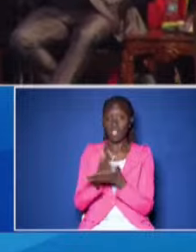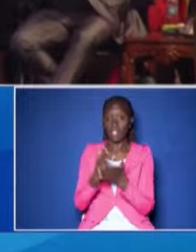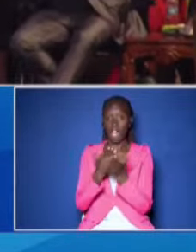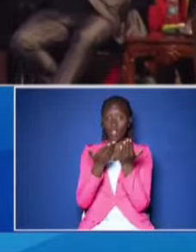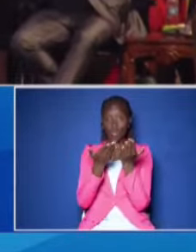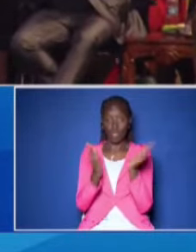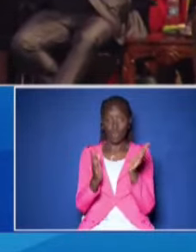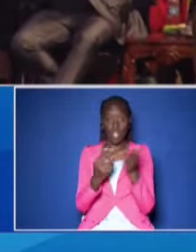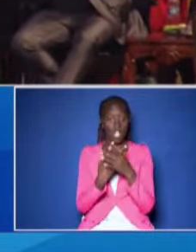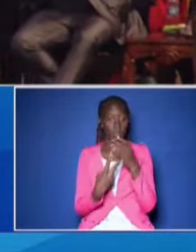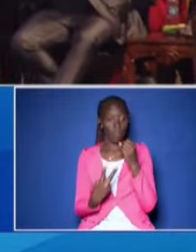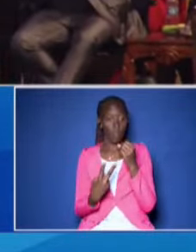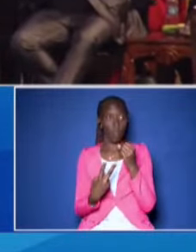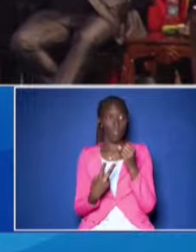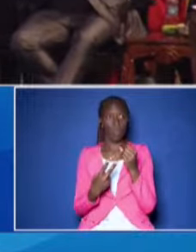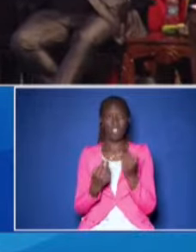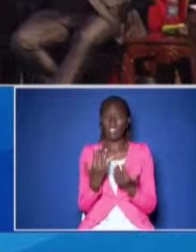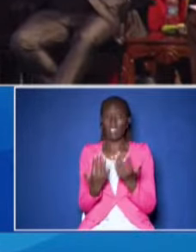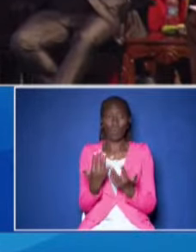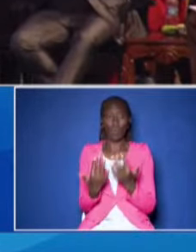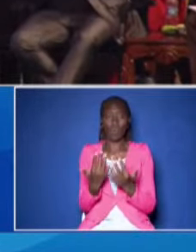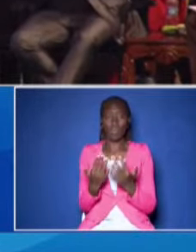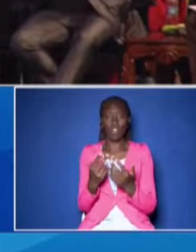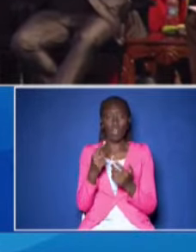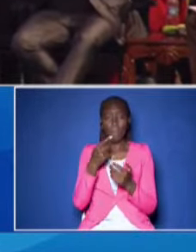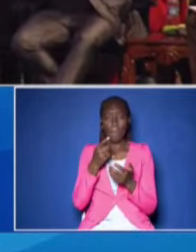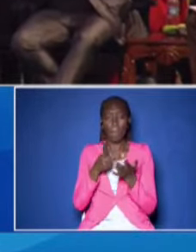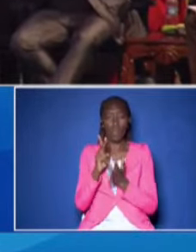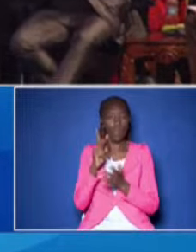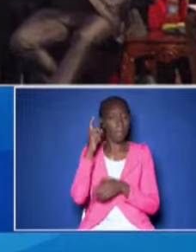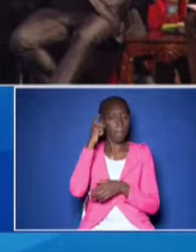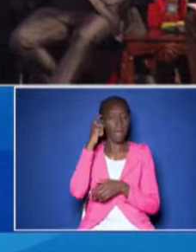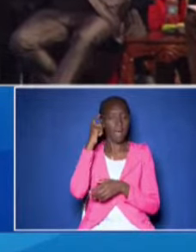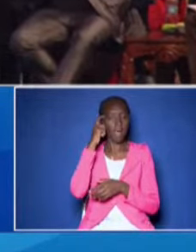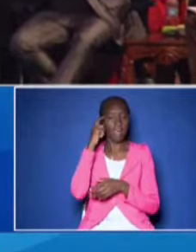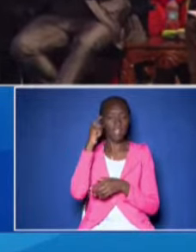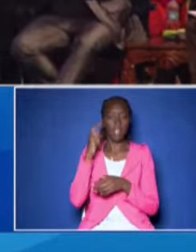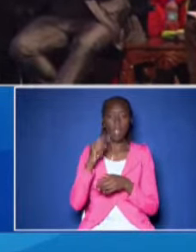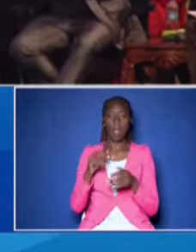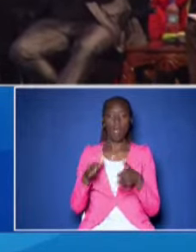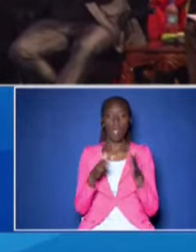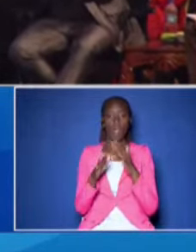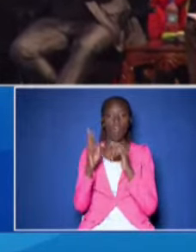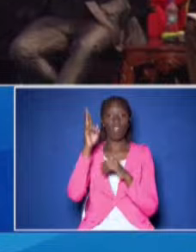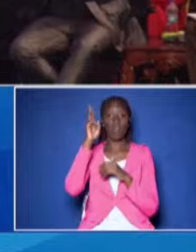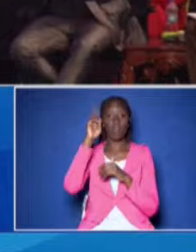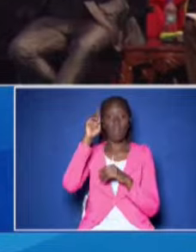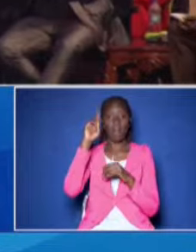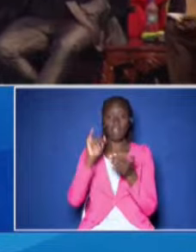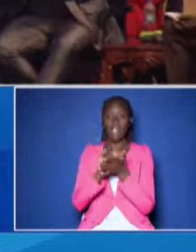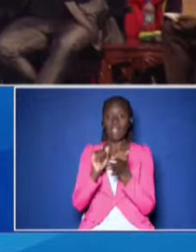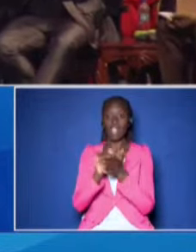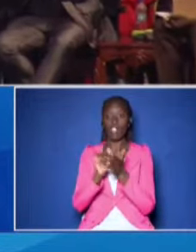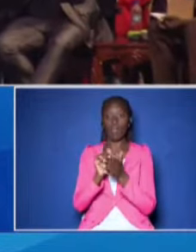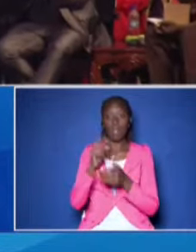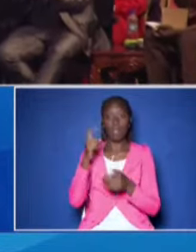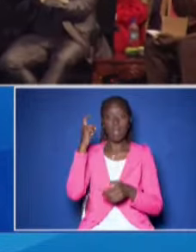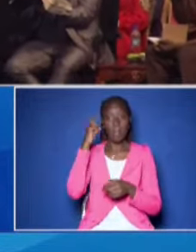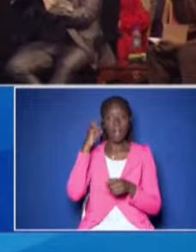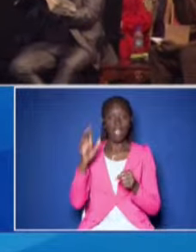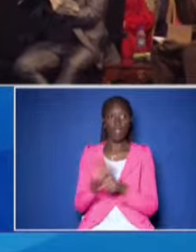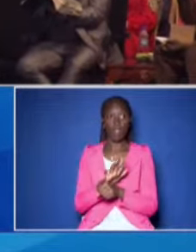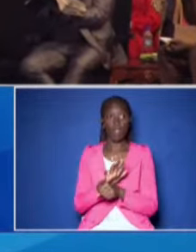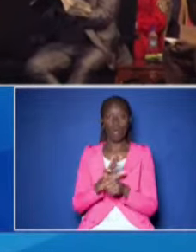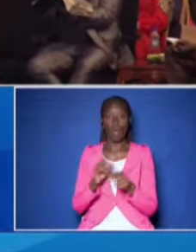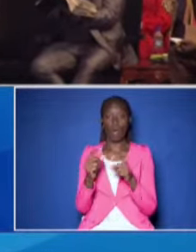in both which I stir up your pure Minds by way of remembrance that she may be mindful of words of